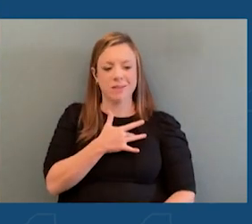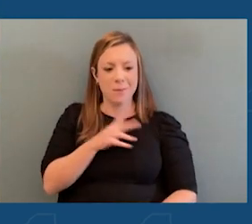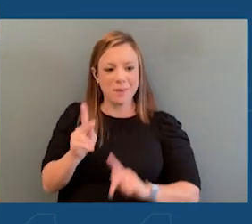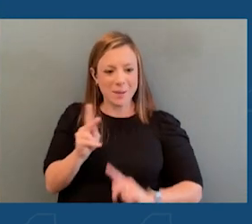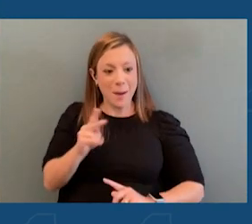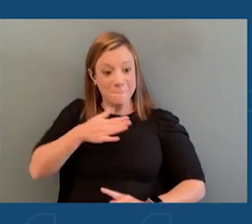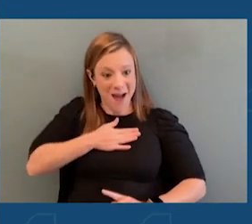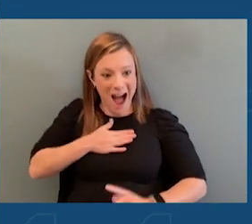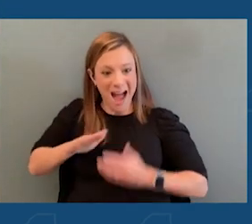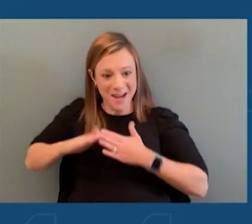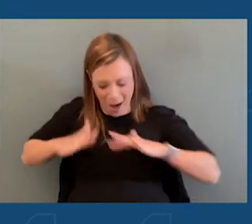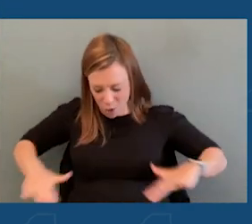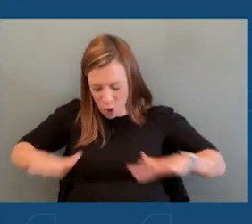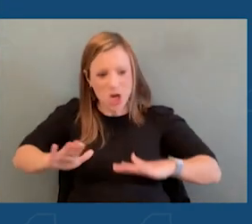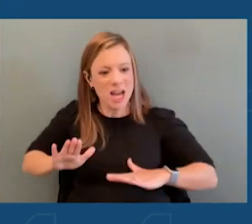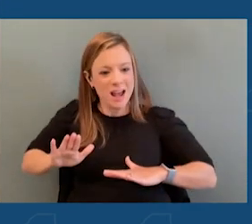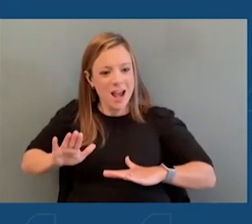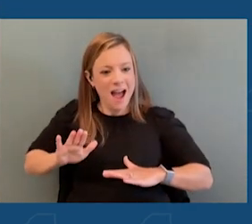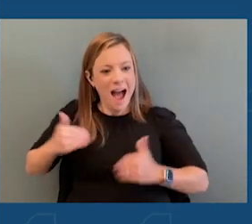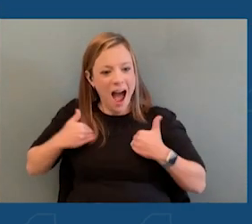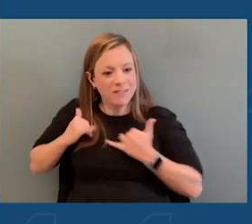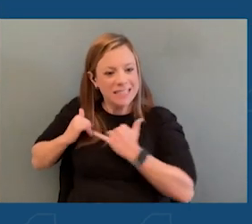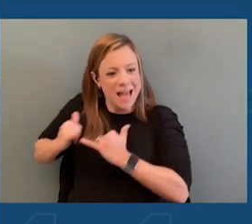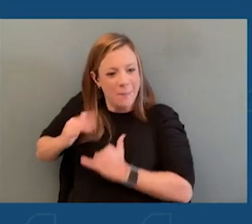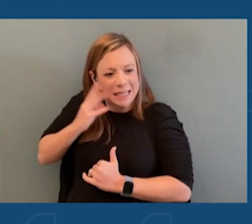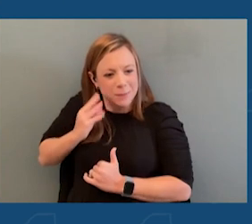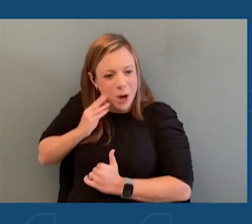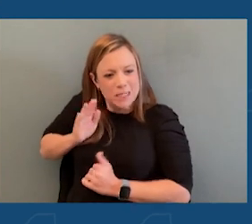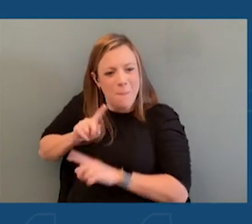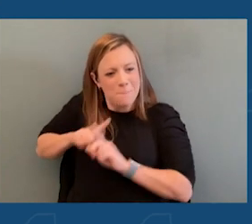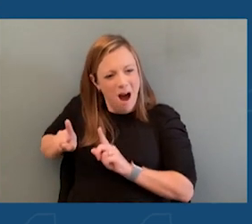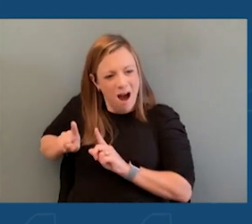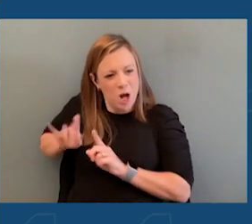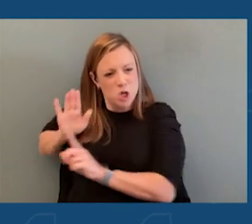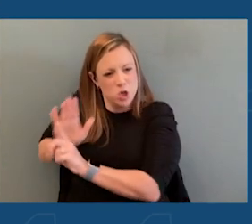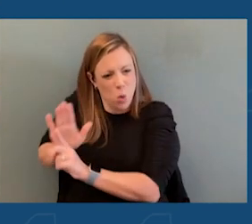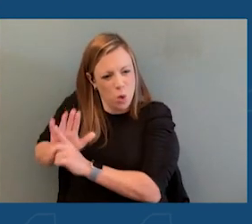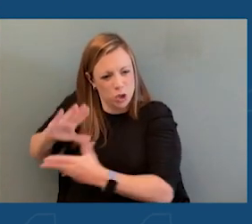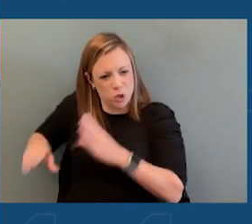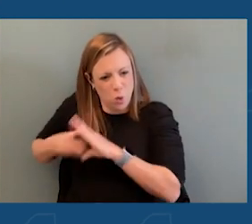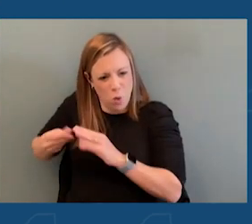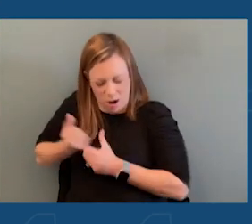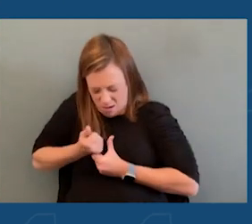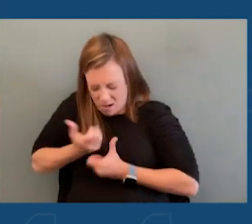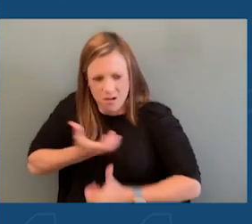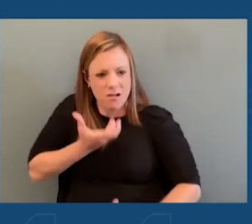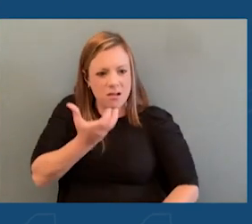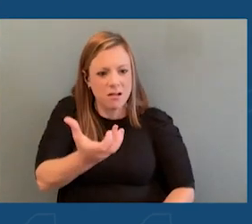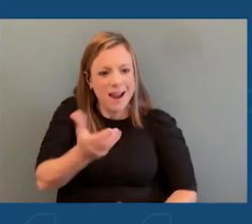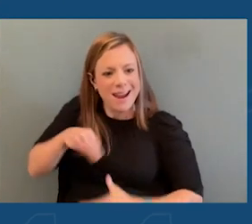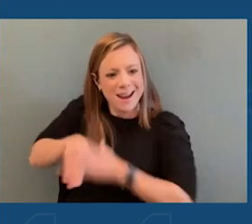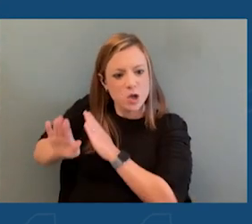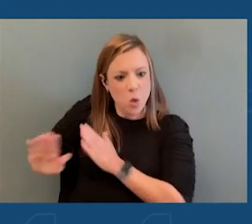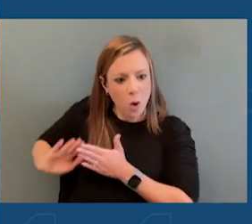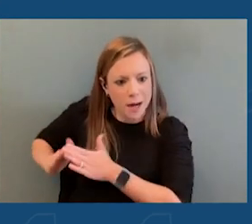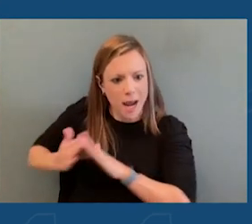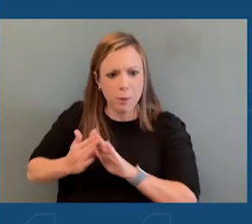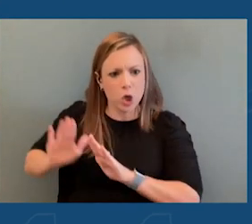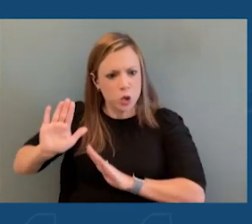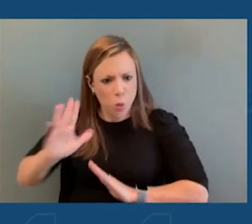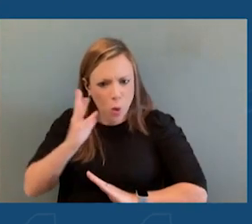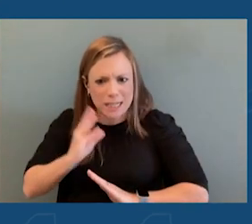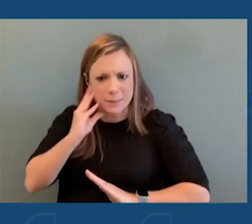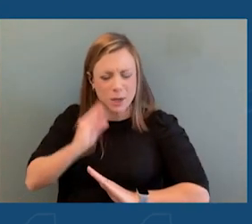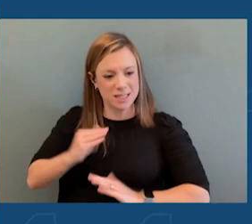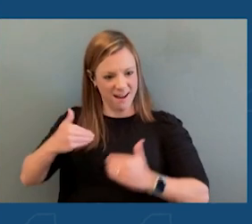able to tell their own stories. To be able to tell your own story in the neighborhood you grew up in and having the infrastructure